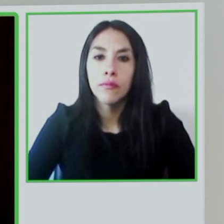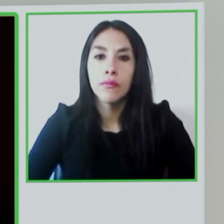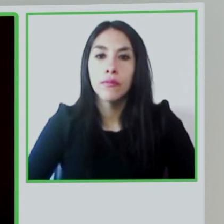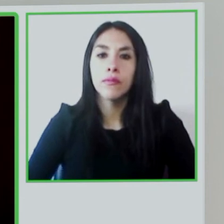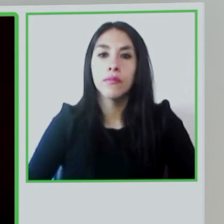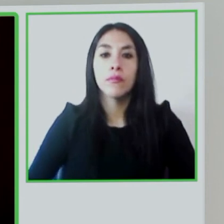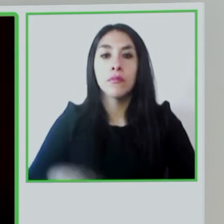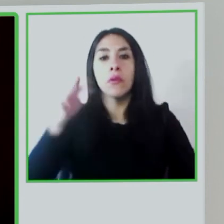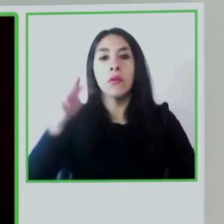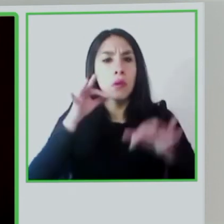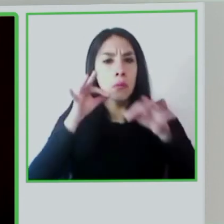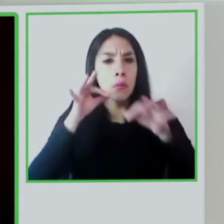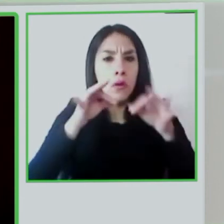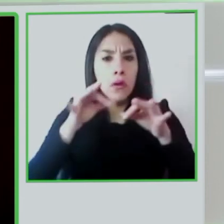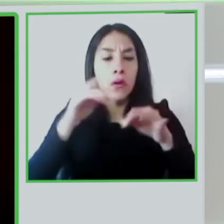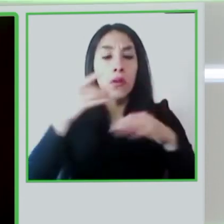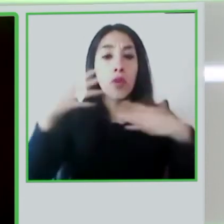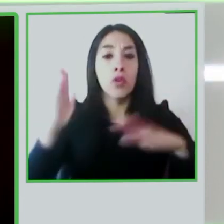As I was trying to say,